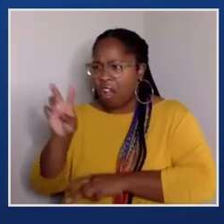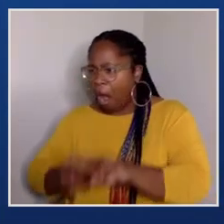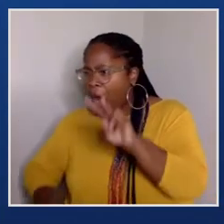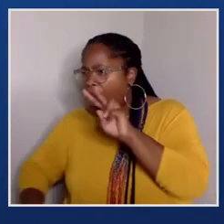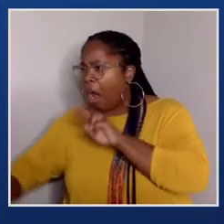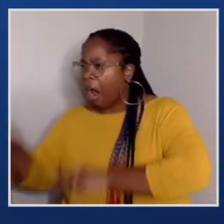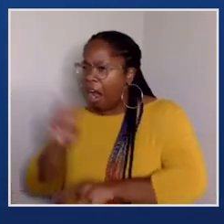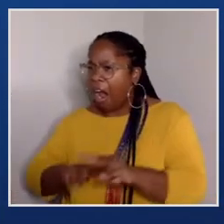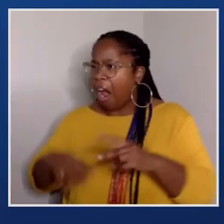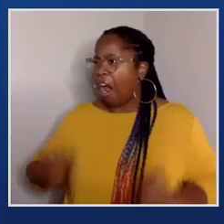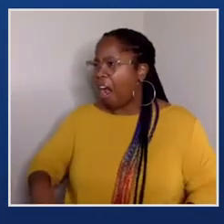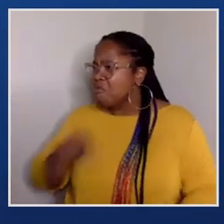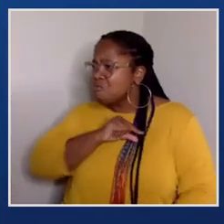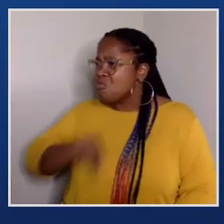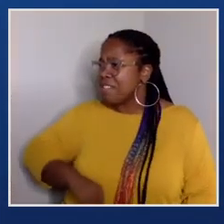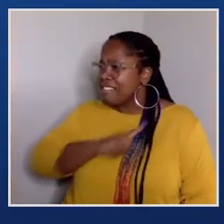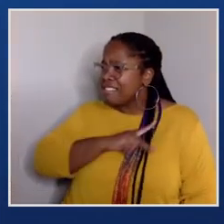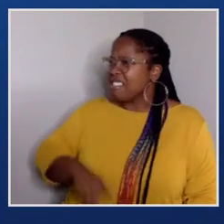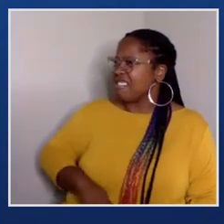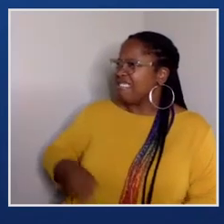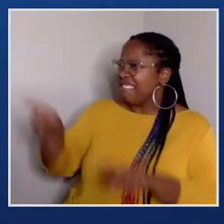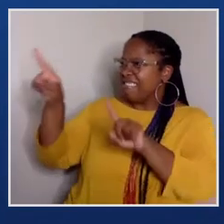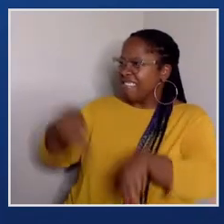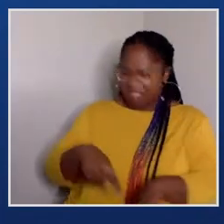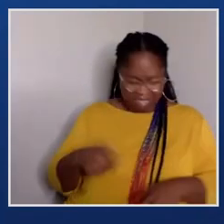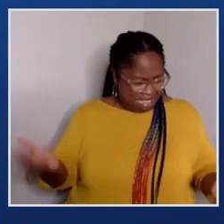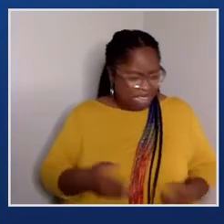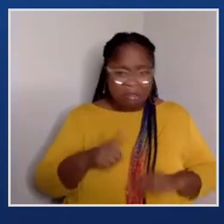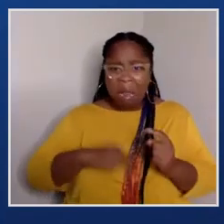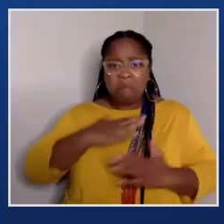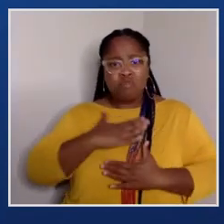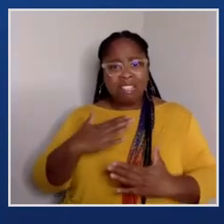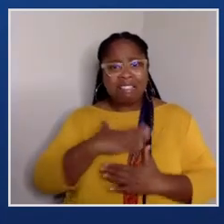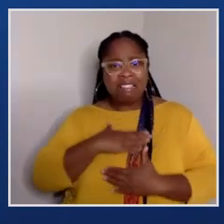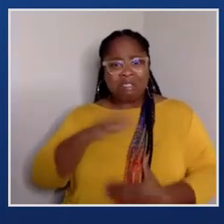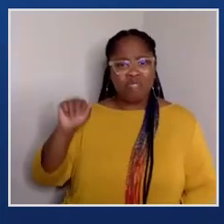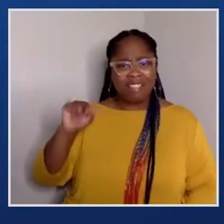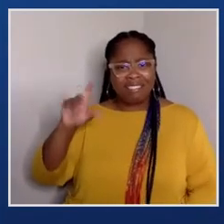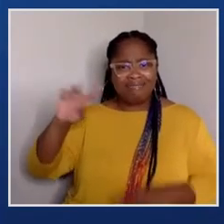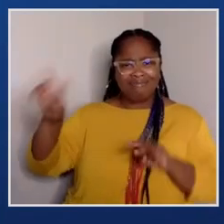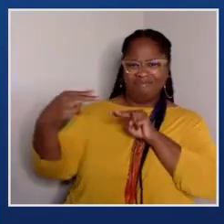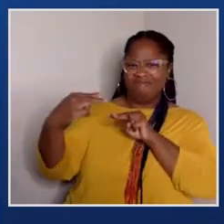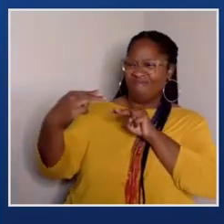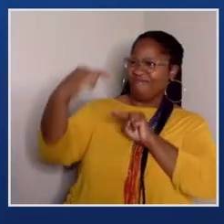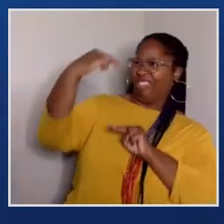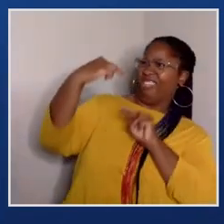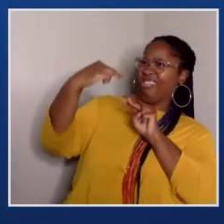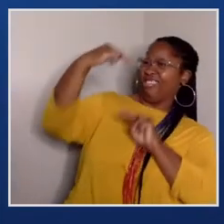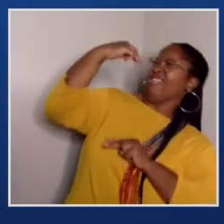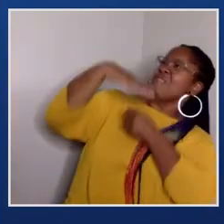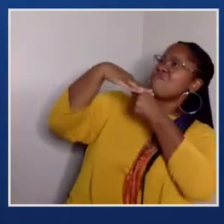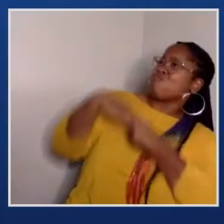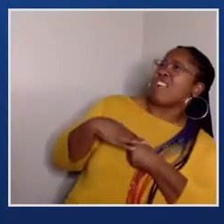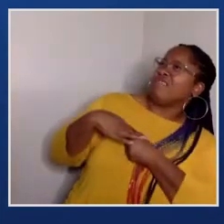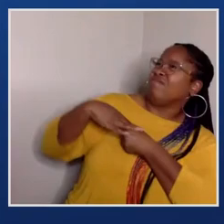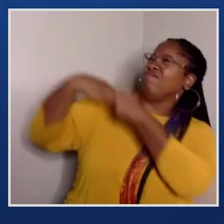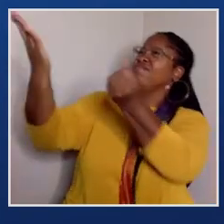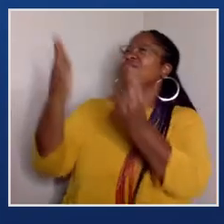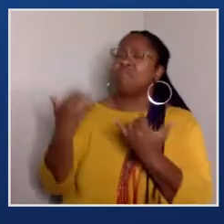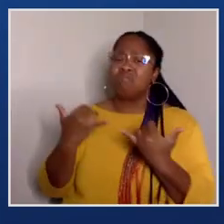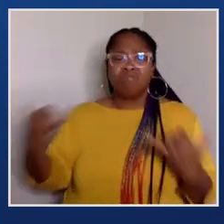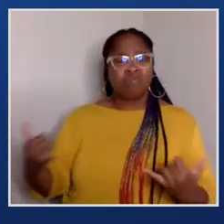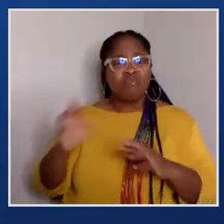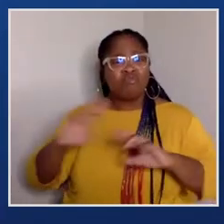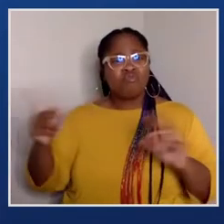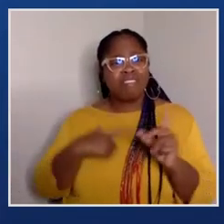Huh. We can't breathe no ventilation. Huh. They outrage us to our faces. Huh. Several breaths of pulsation. Huh. And my sound